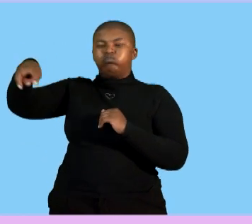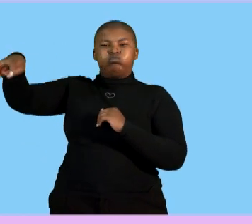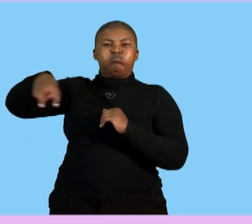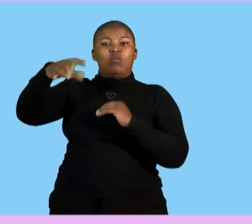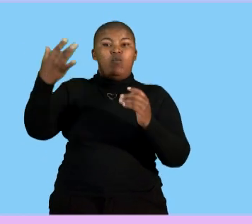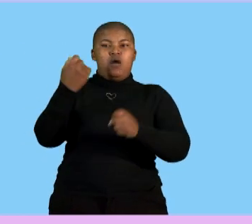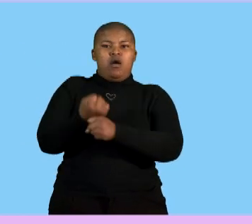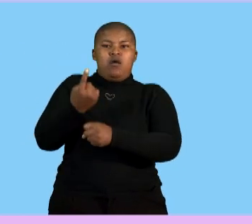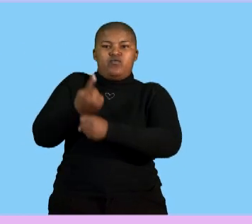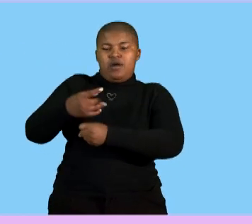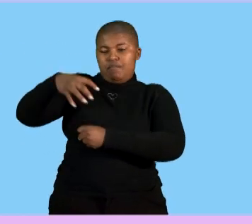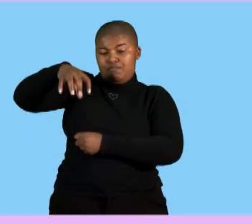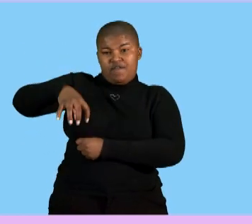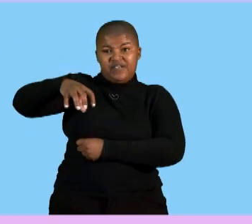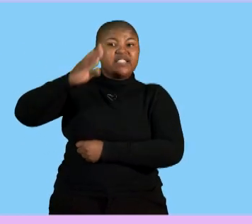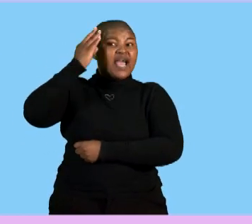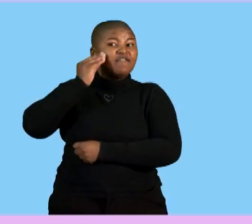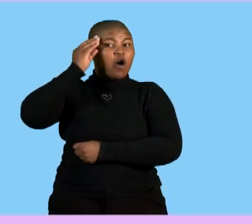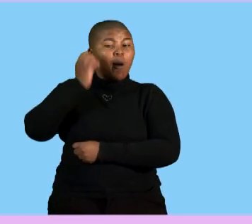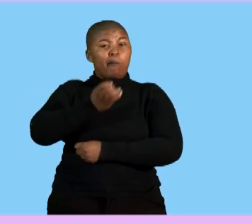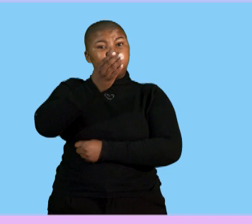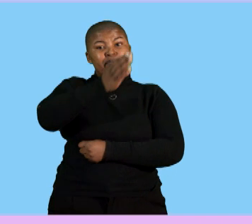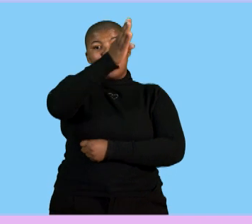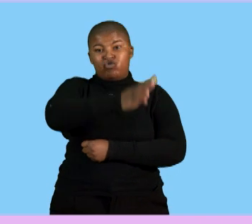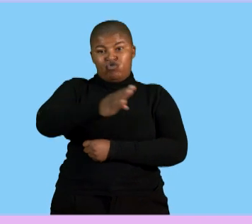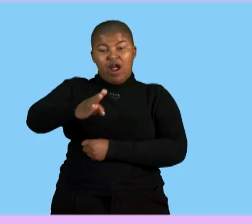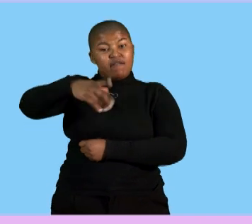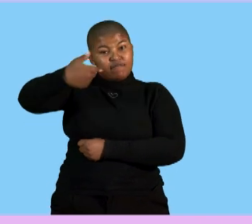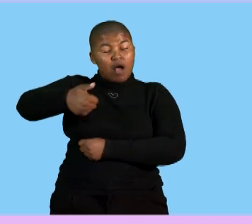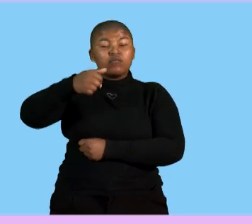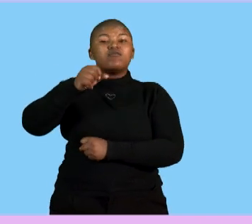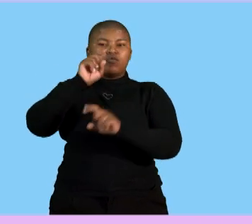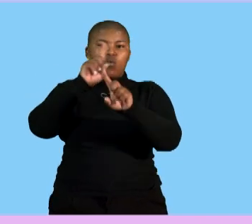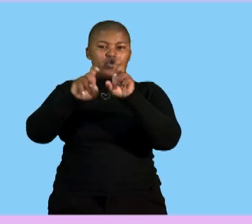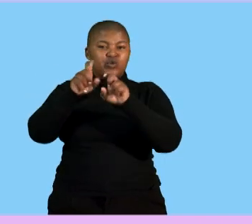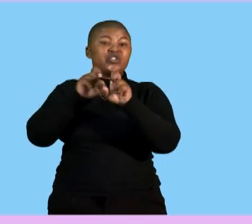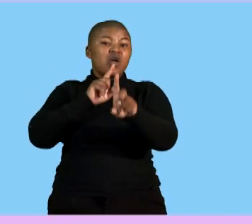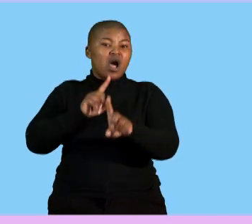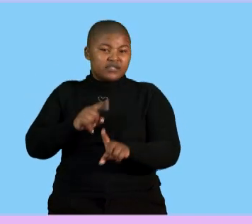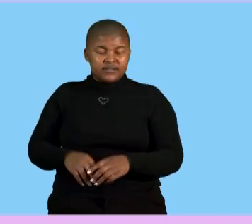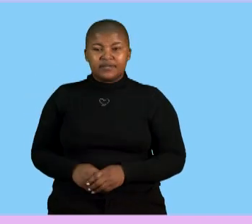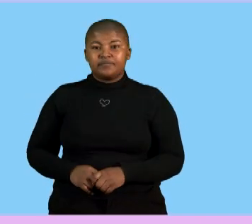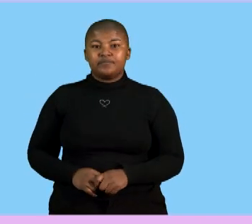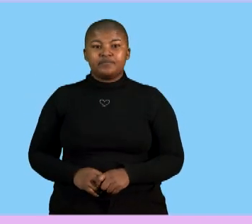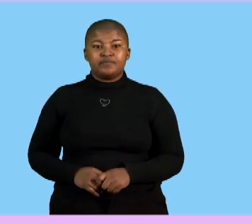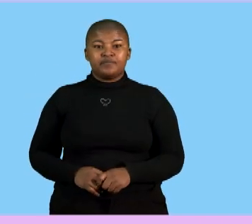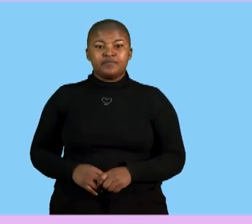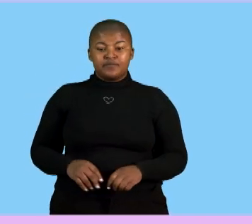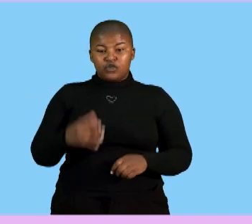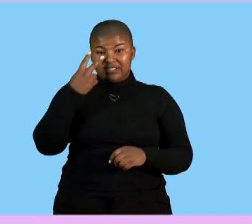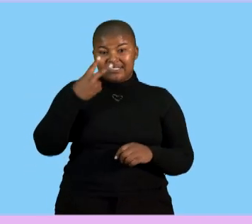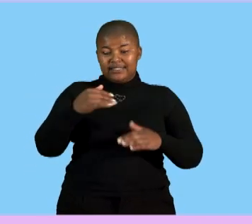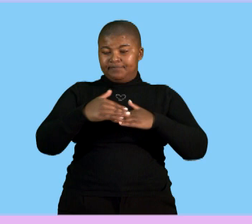around Gauteng province. Use the information on the graph to answer the questions that follow. So, at the bottom of